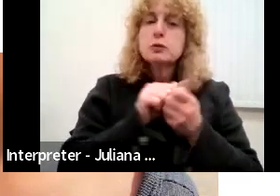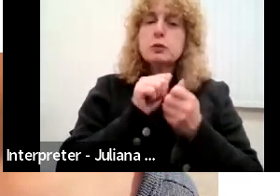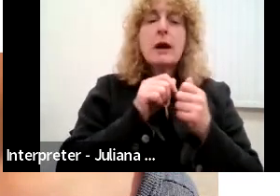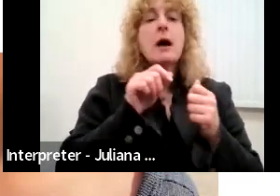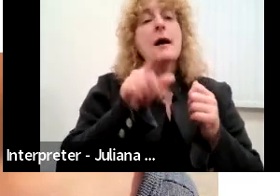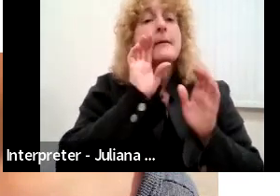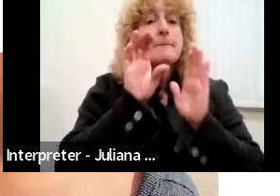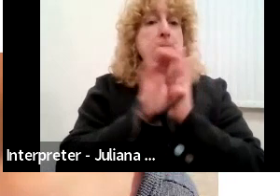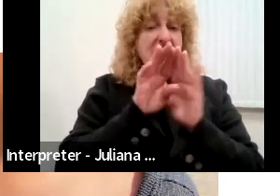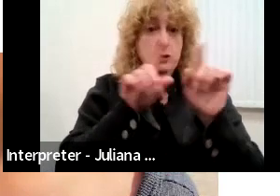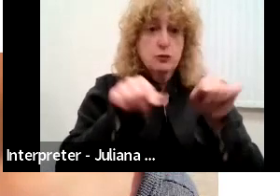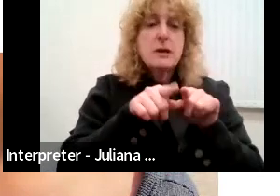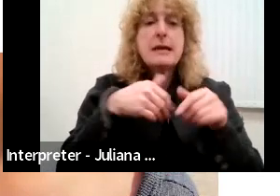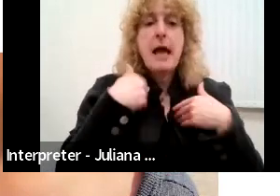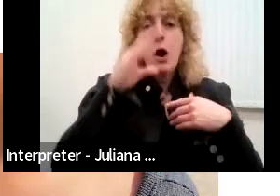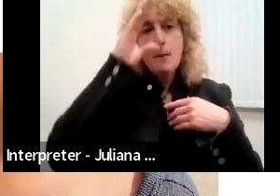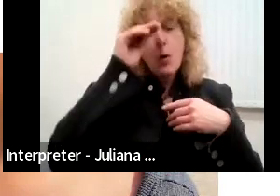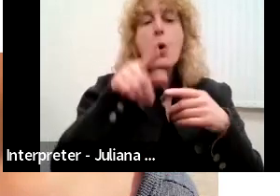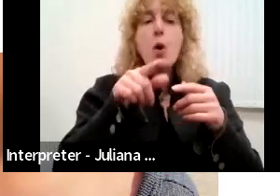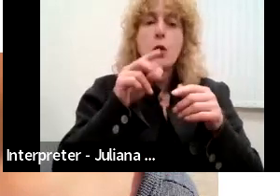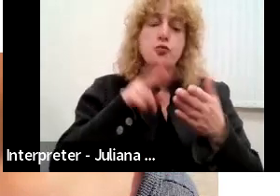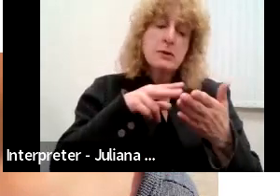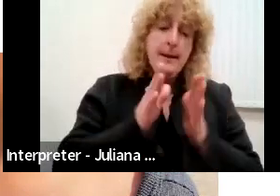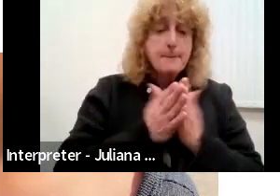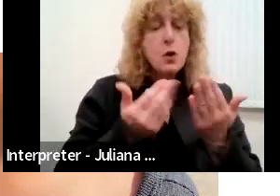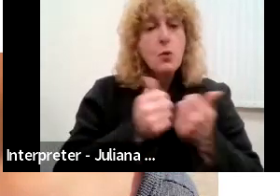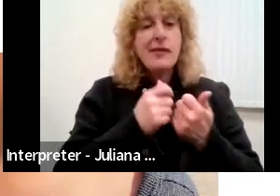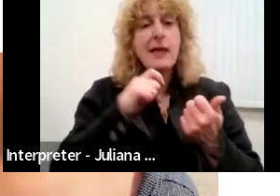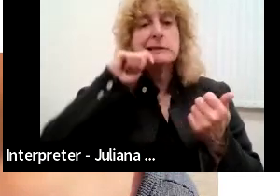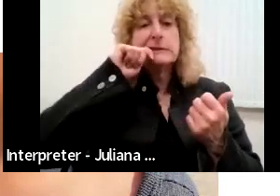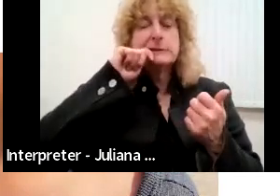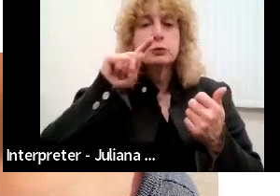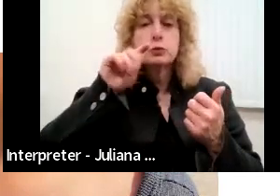boy reading a book, and he has a chew toy in his mouth, and it's more of a longer,